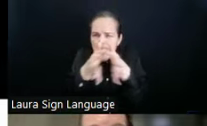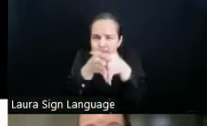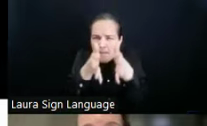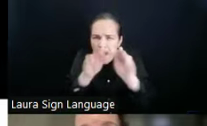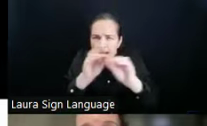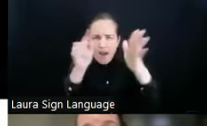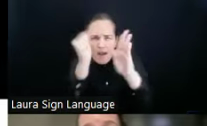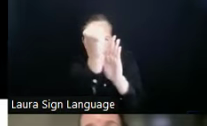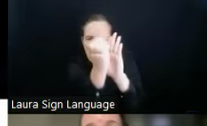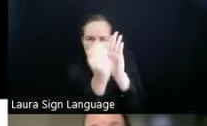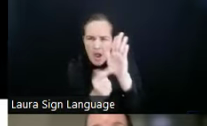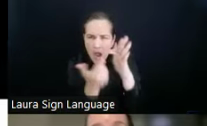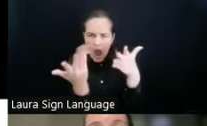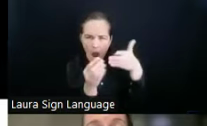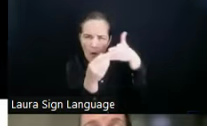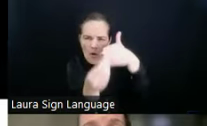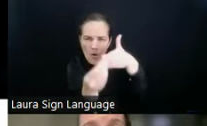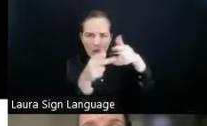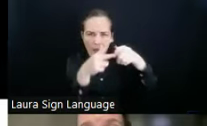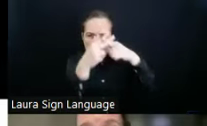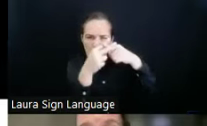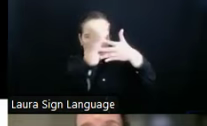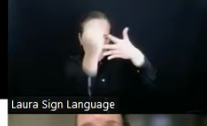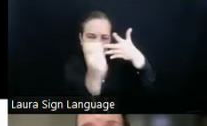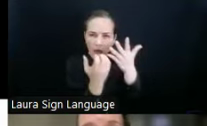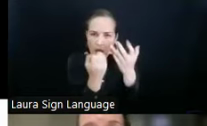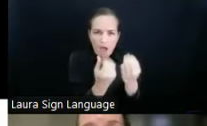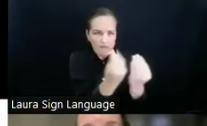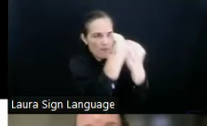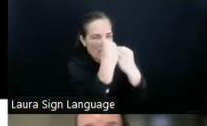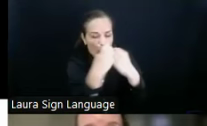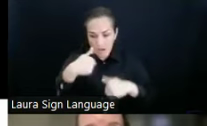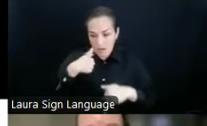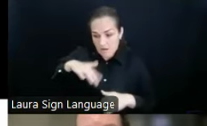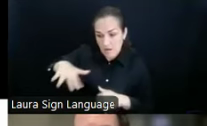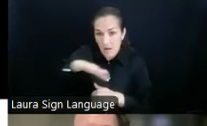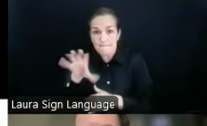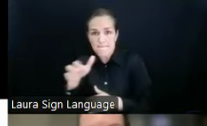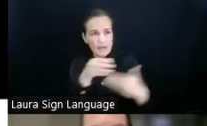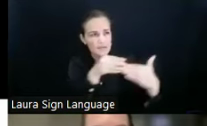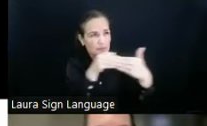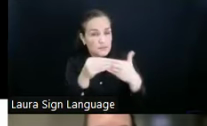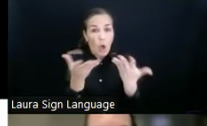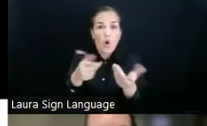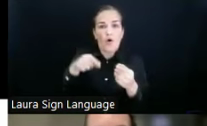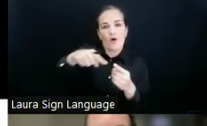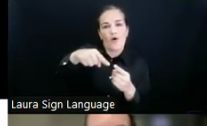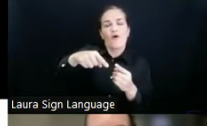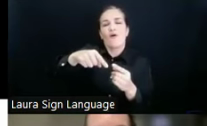its tools and what it can provide to member states and civil society organizations.